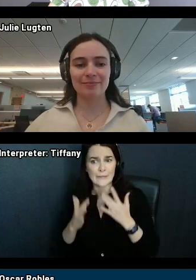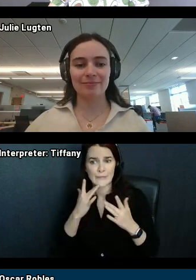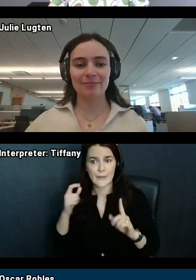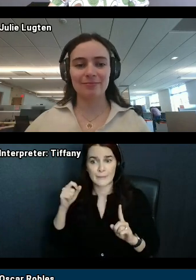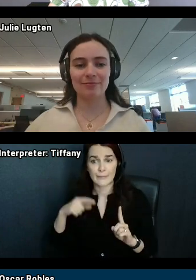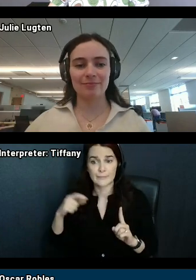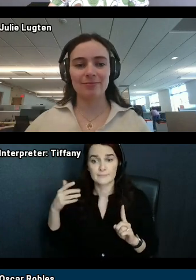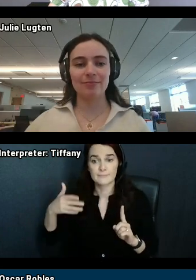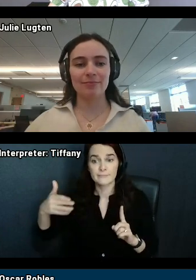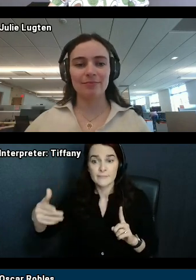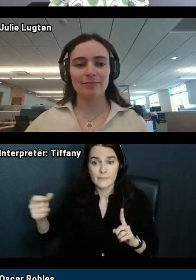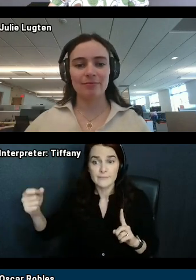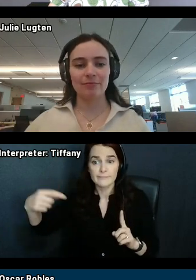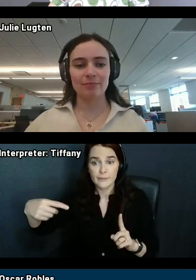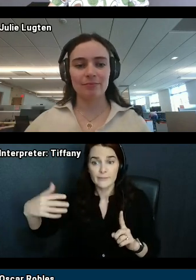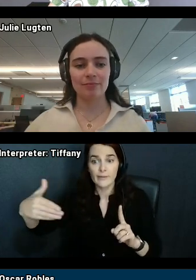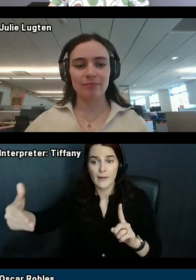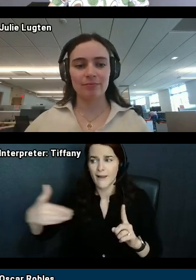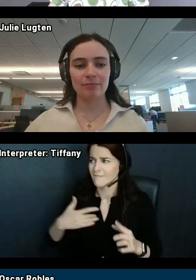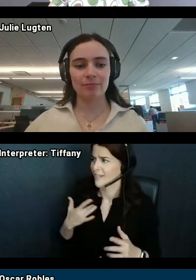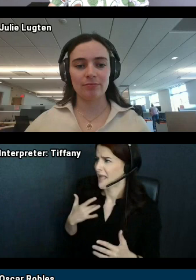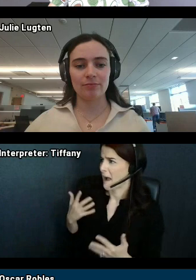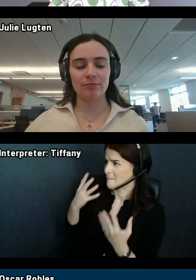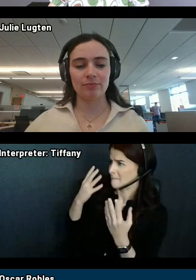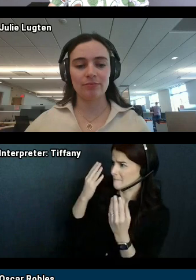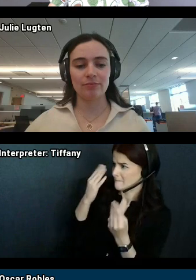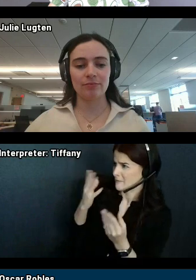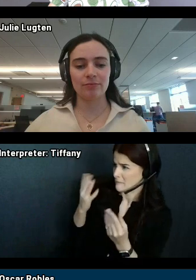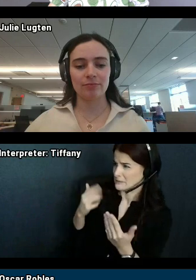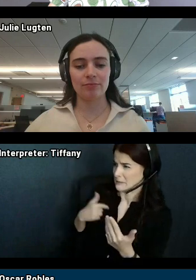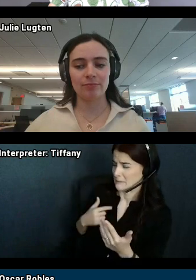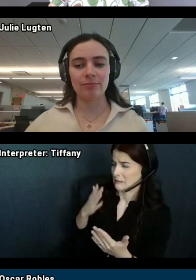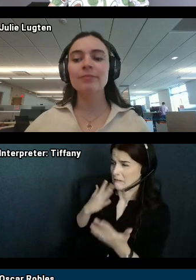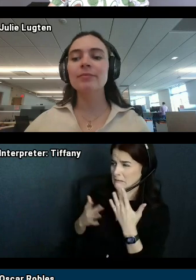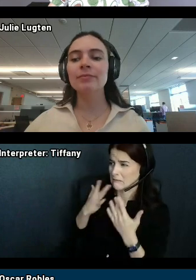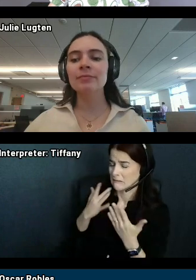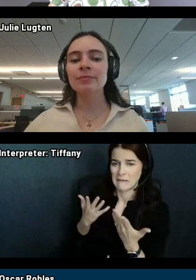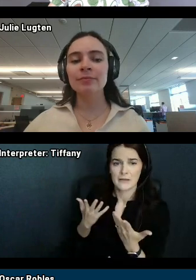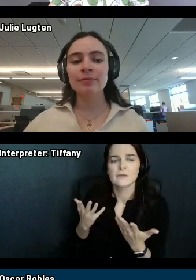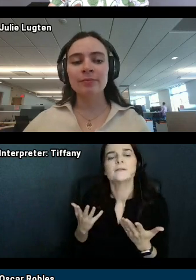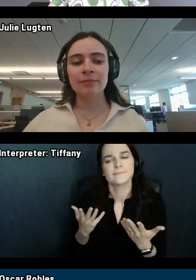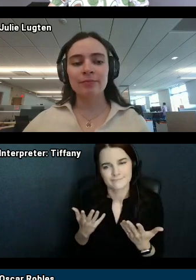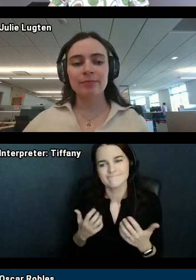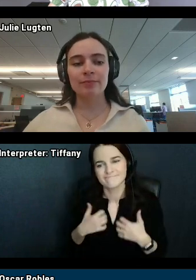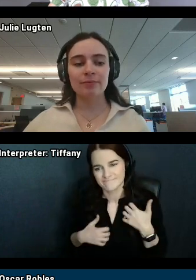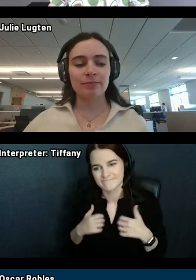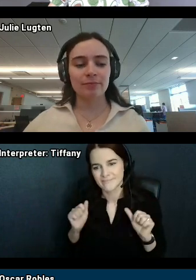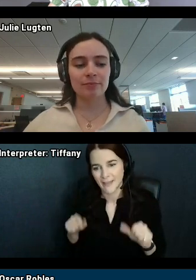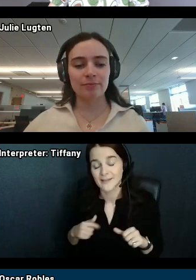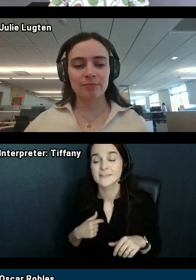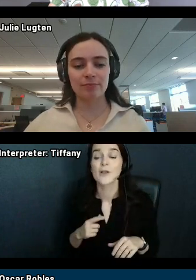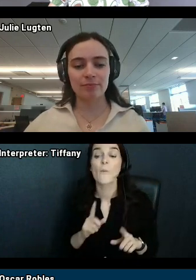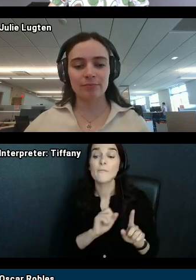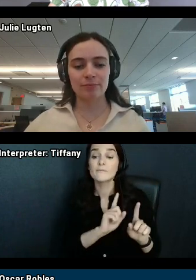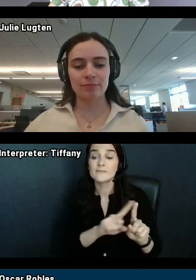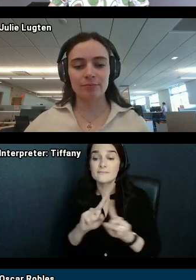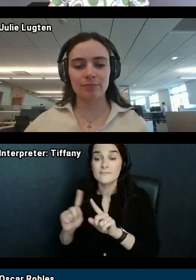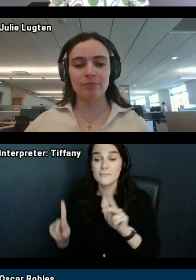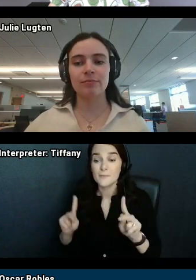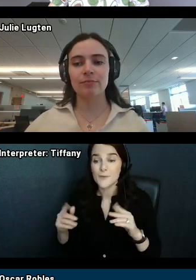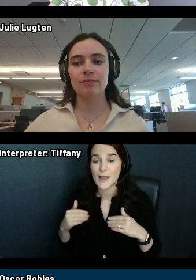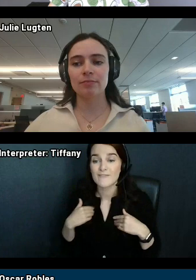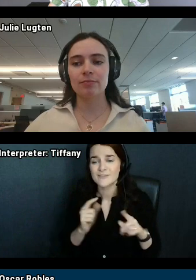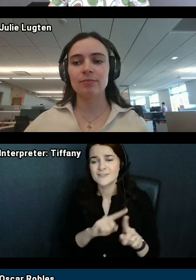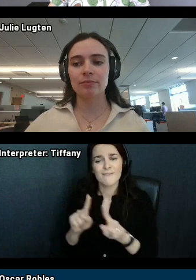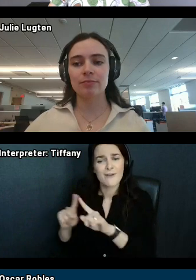data. So different users all have different preferences. Showing them where and how to manage their notifications is a good